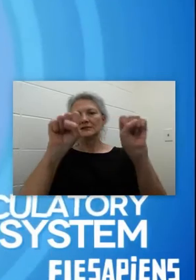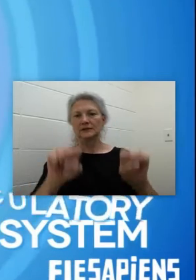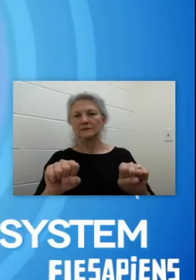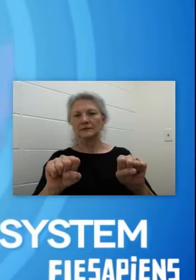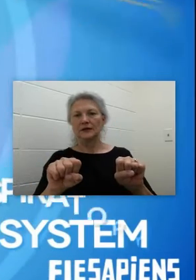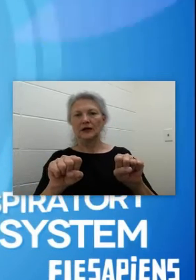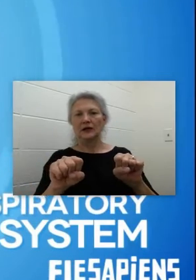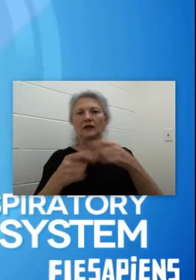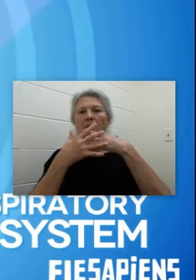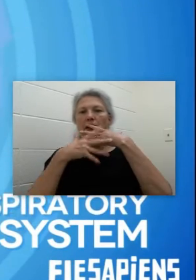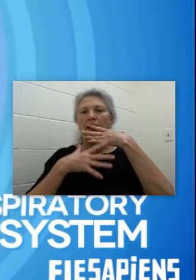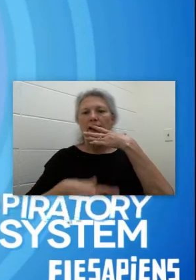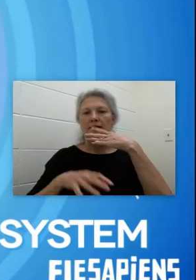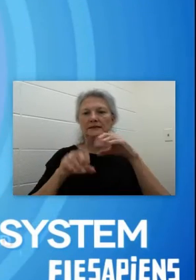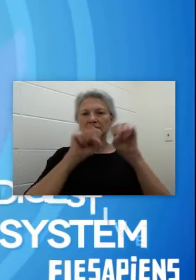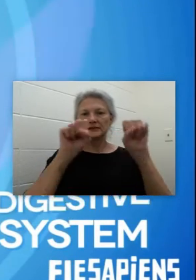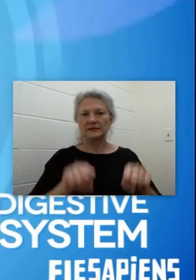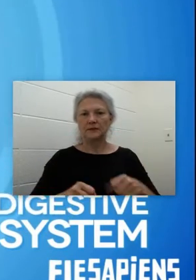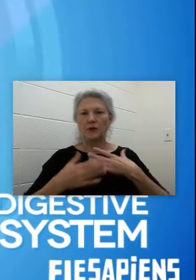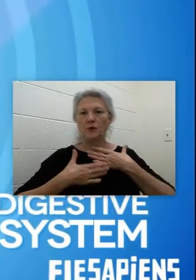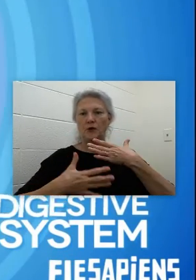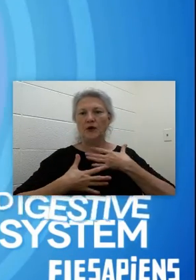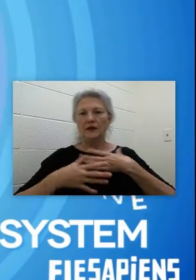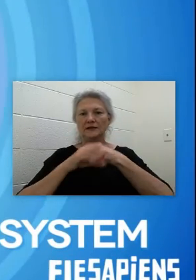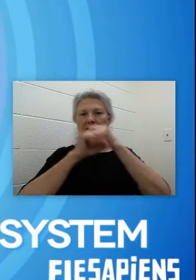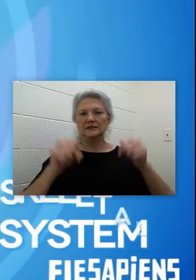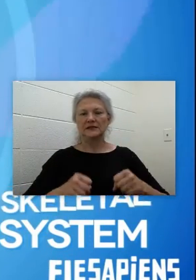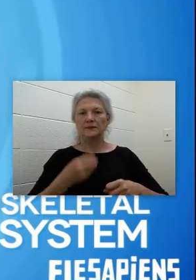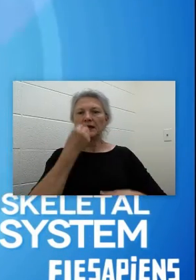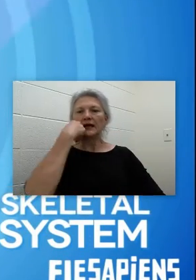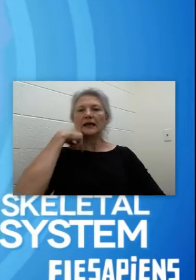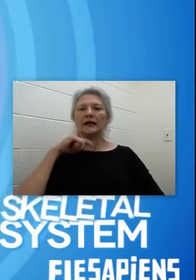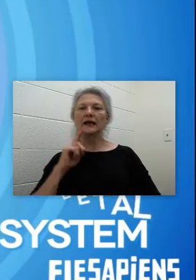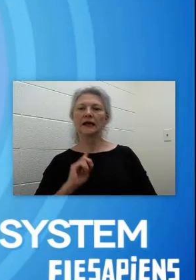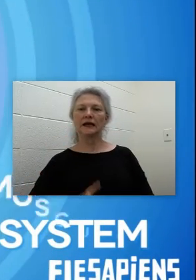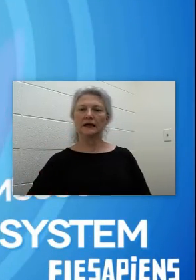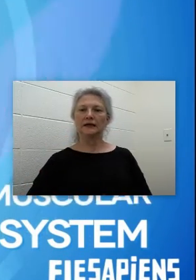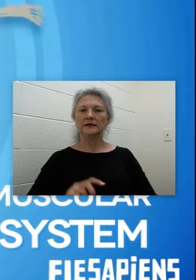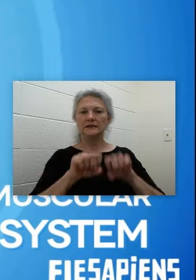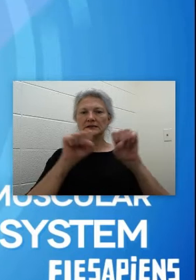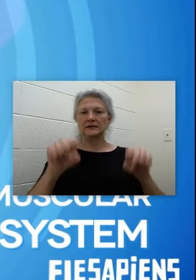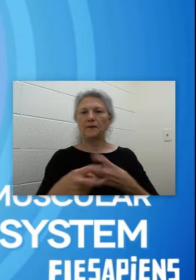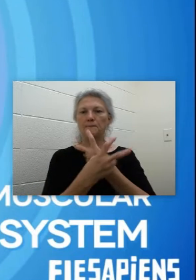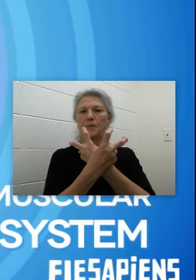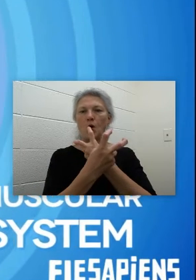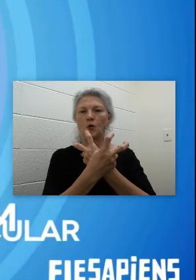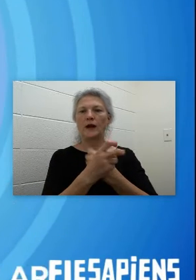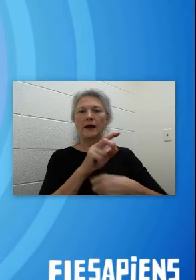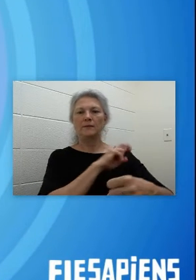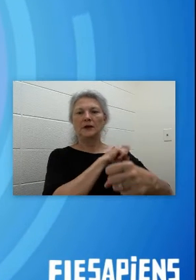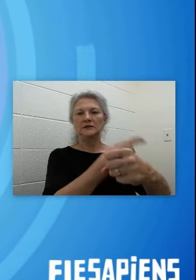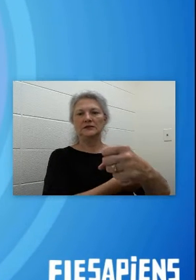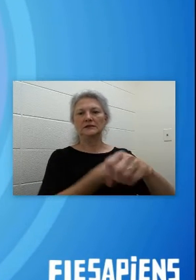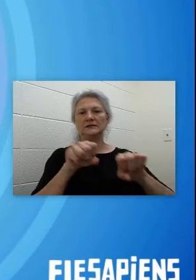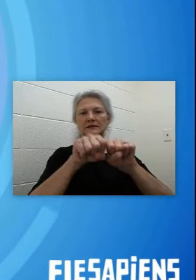Circulatory system, respiratory system, digestive system, bone system, muscular system.